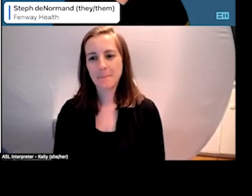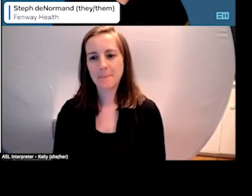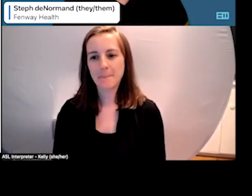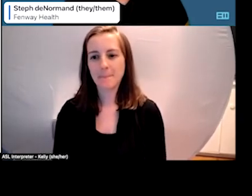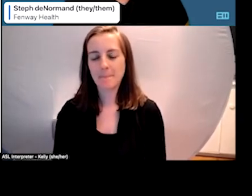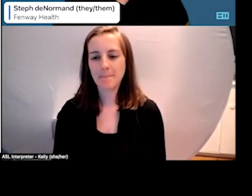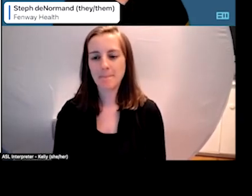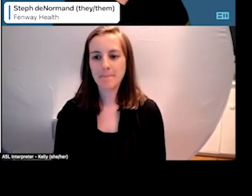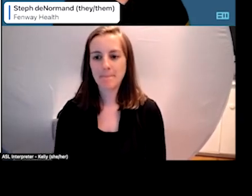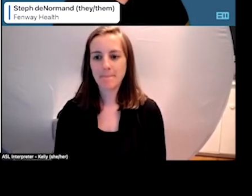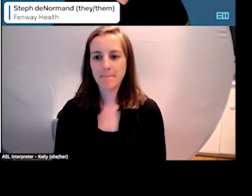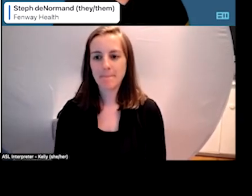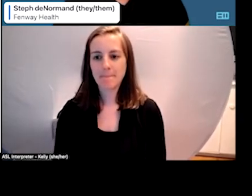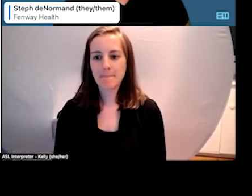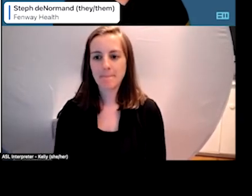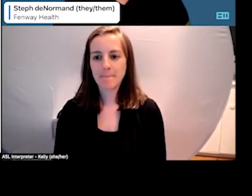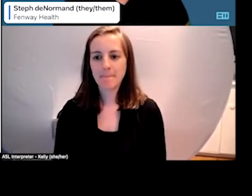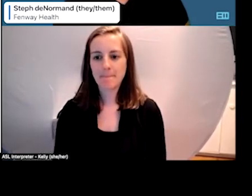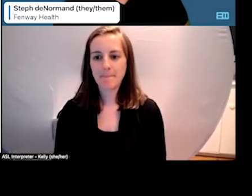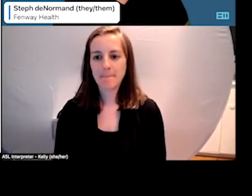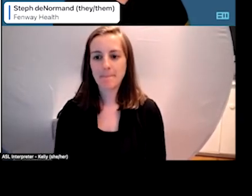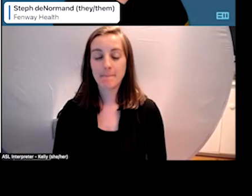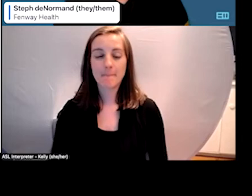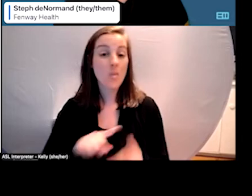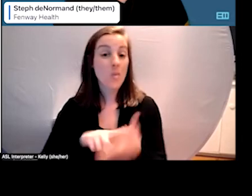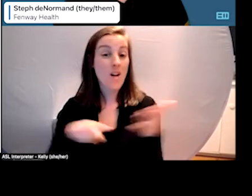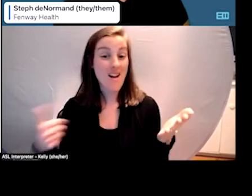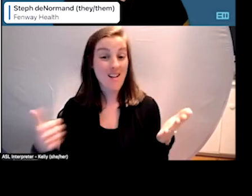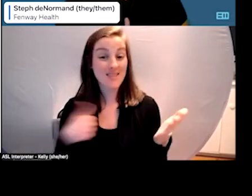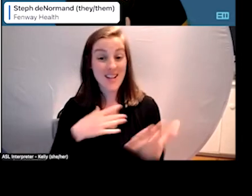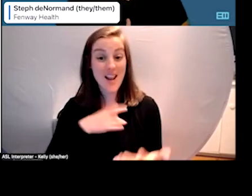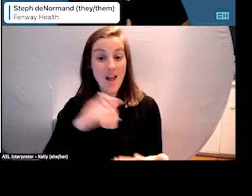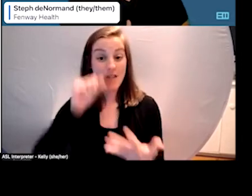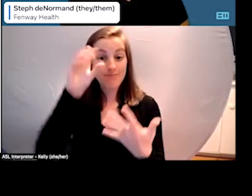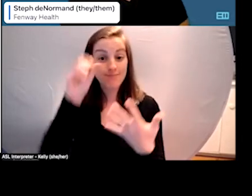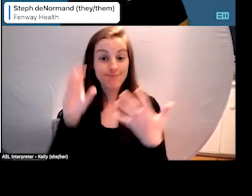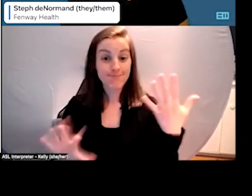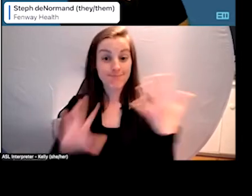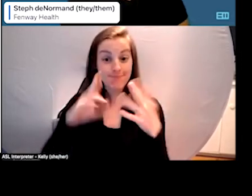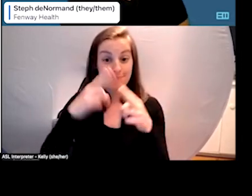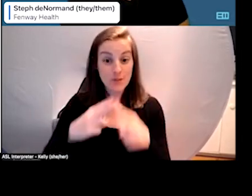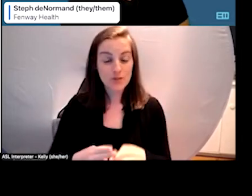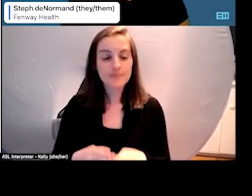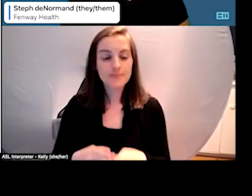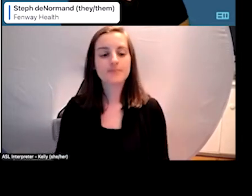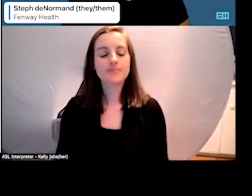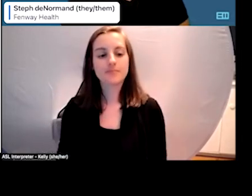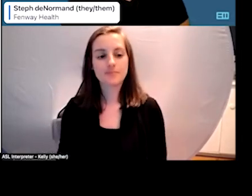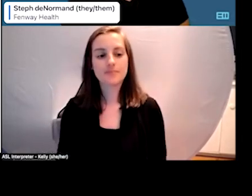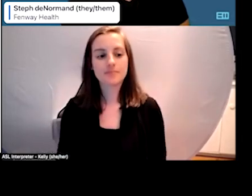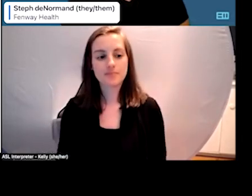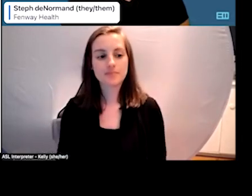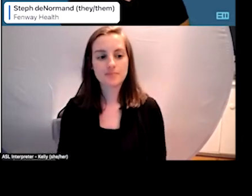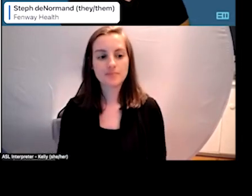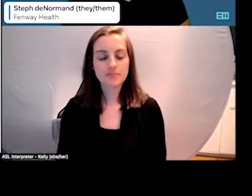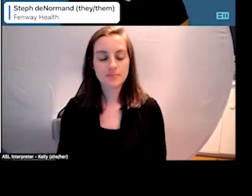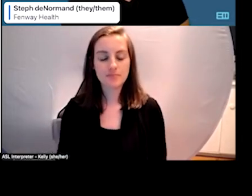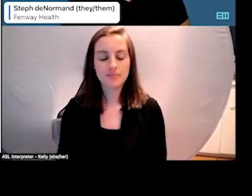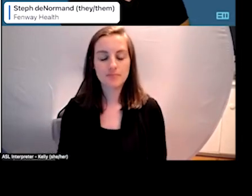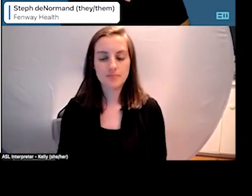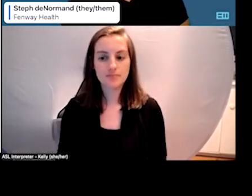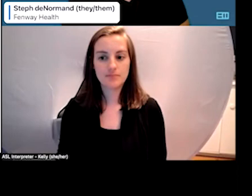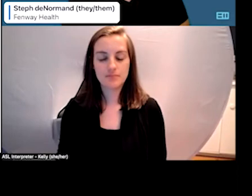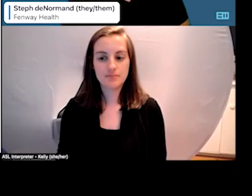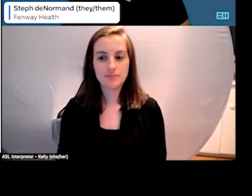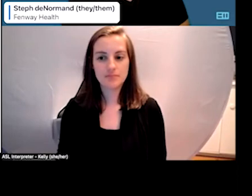Other things that I usually like to mention are that as someone who is often on the kind